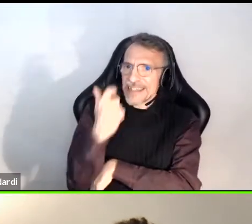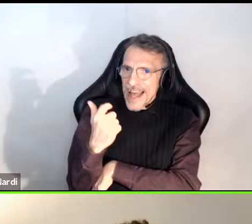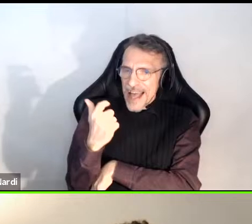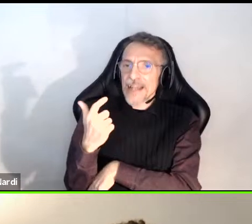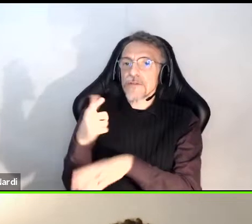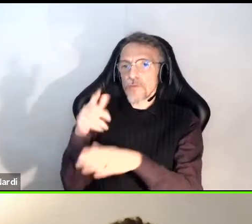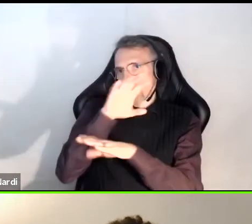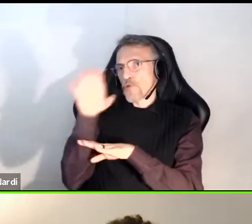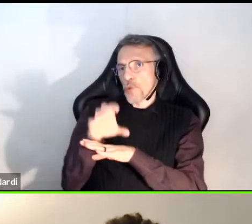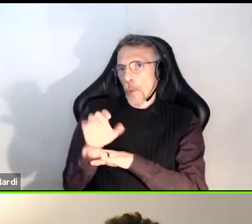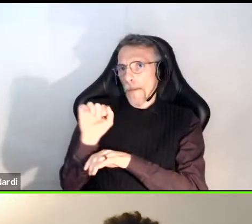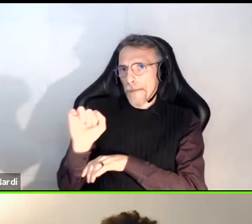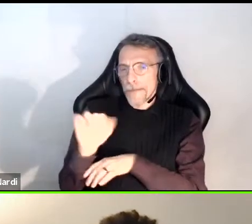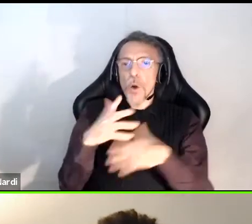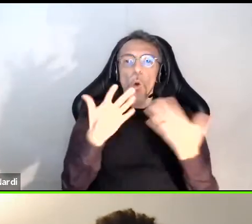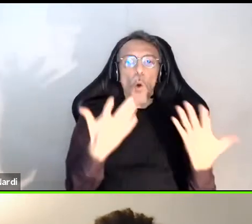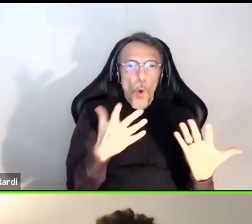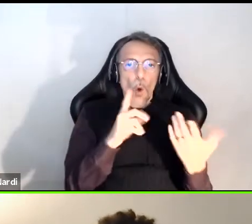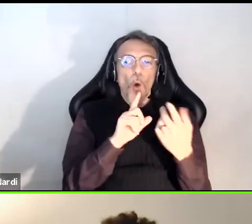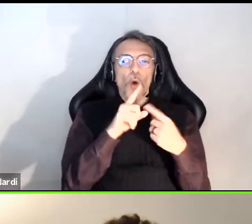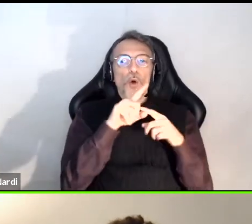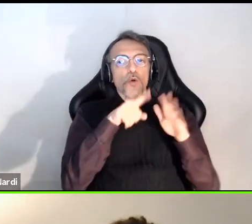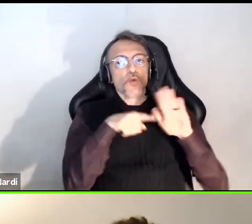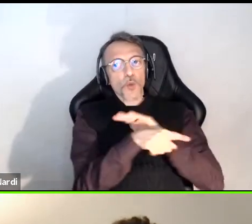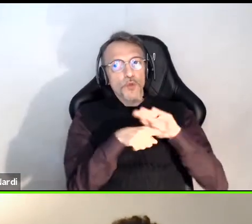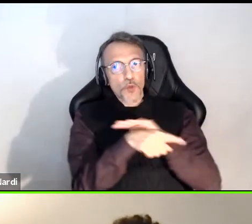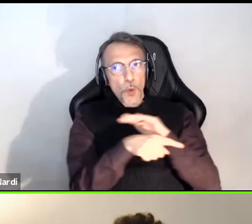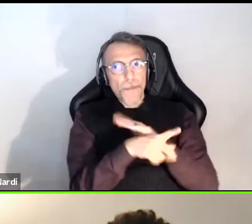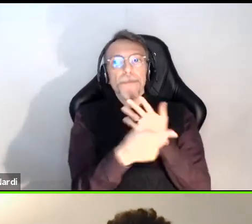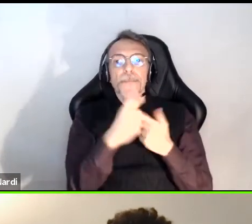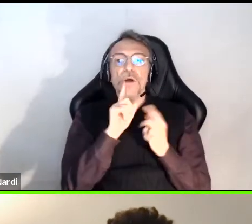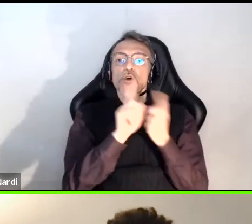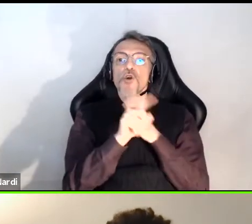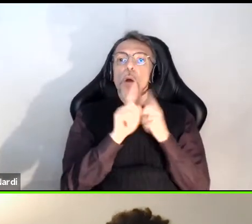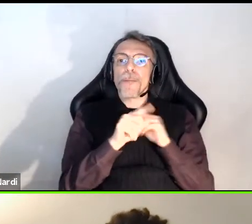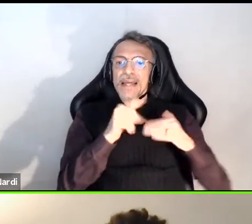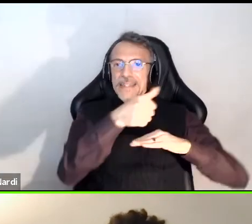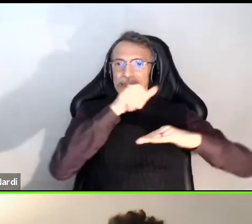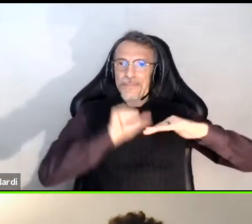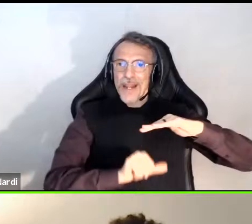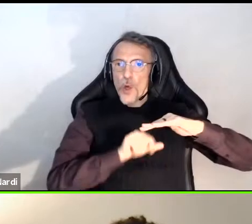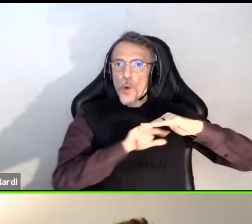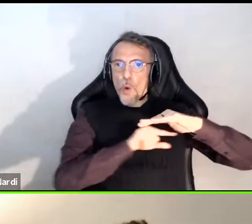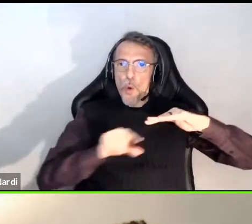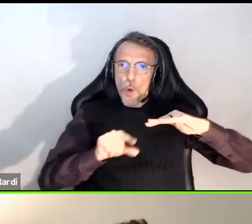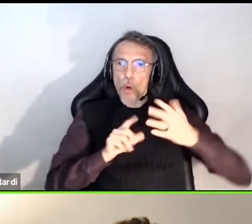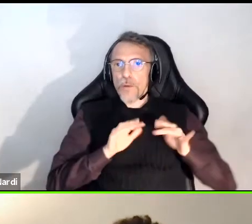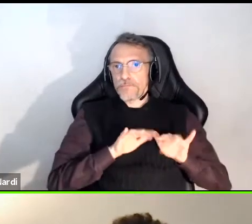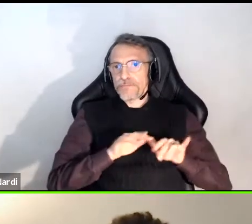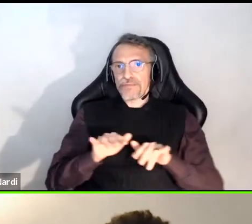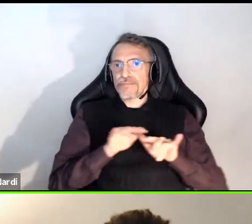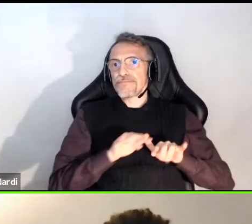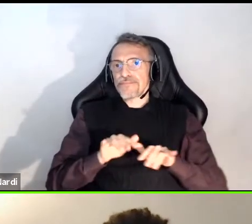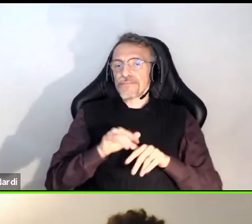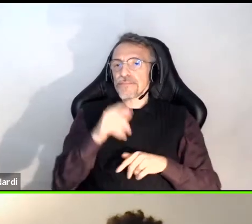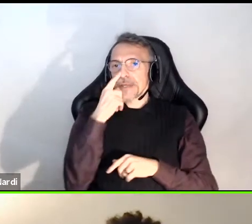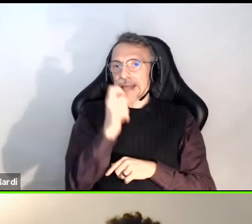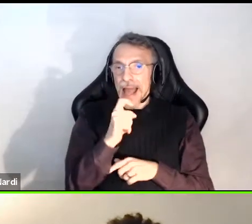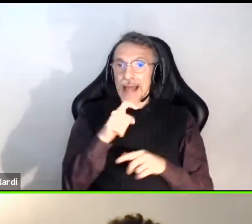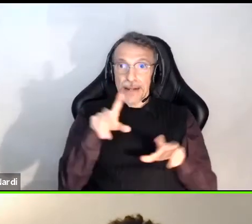Zoom or comments box on YouTube, and a selection of these questions will be addressed in the Q&A